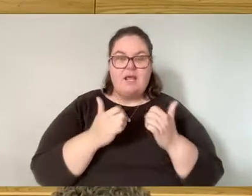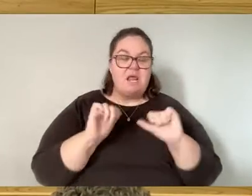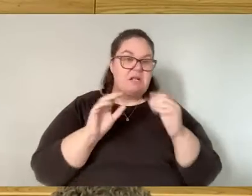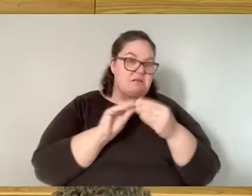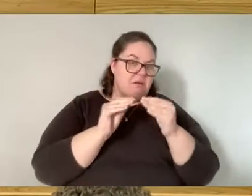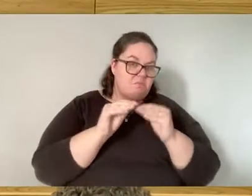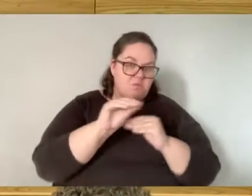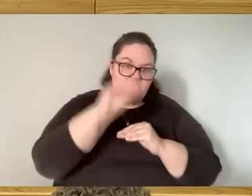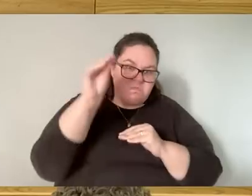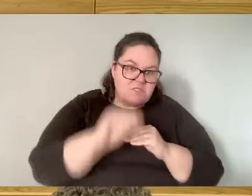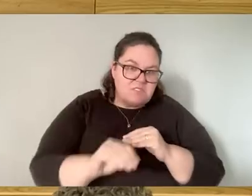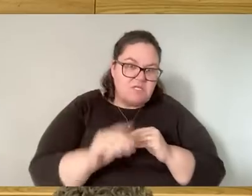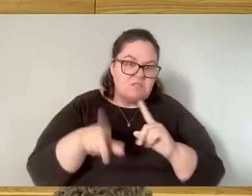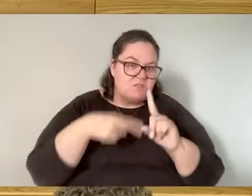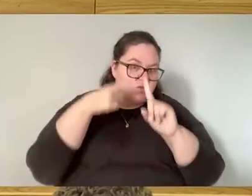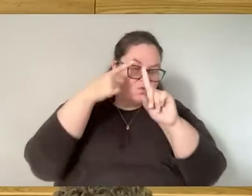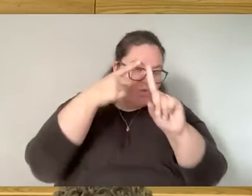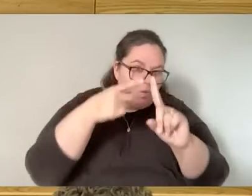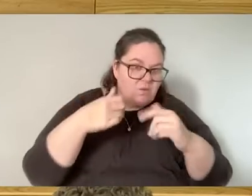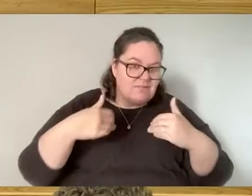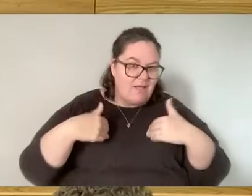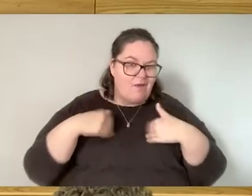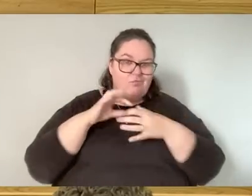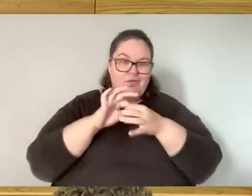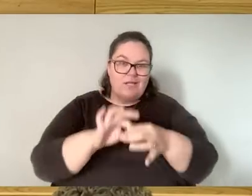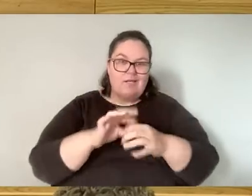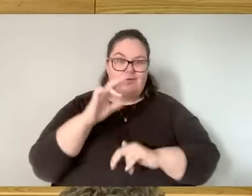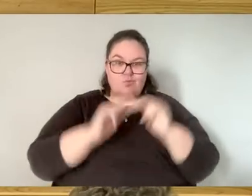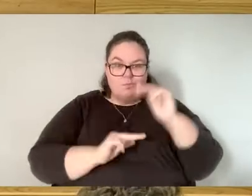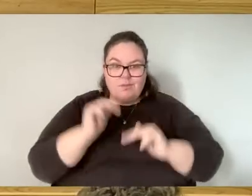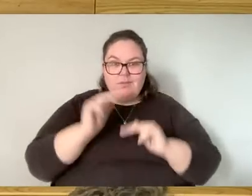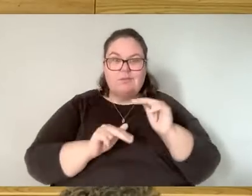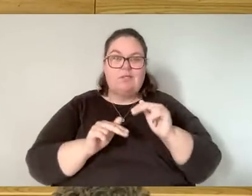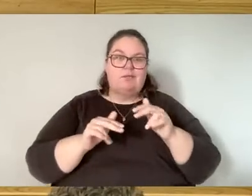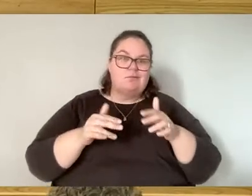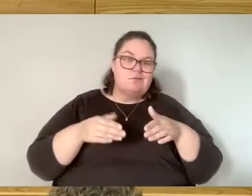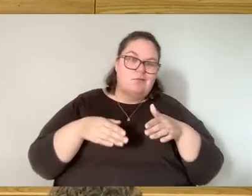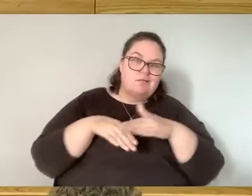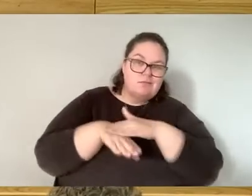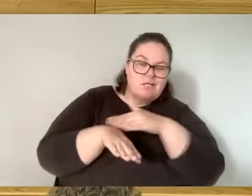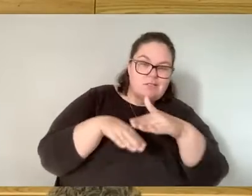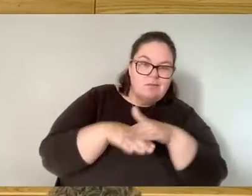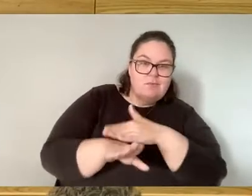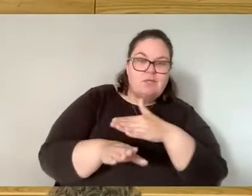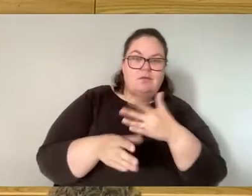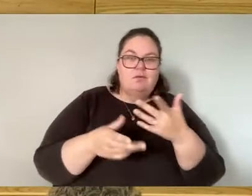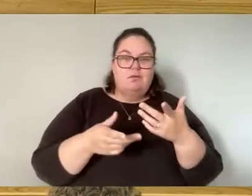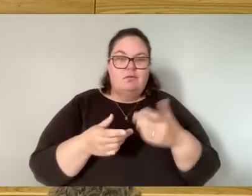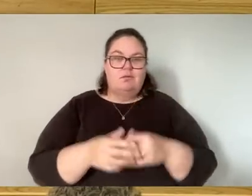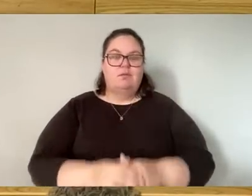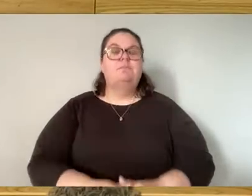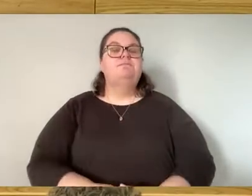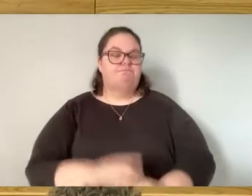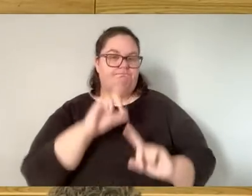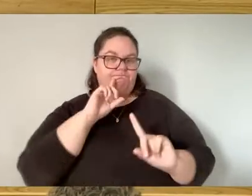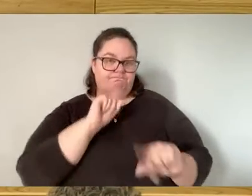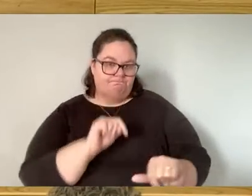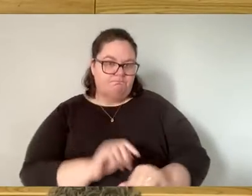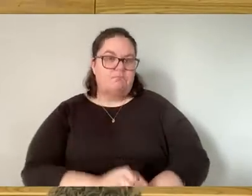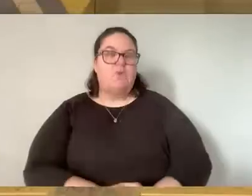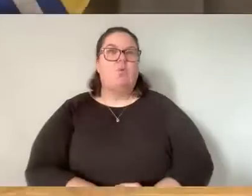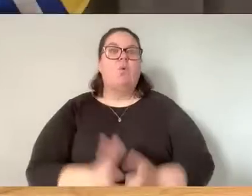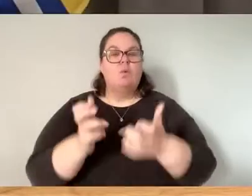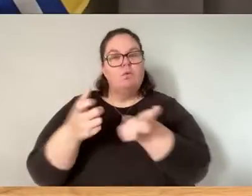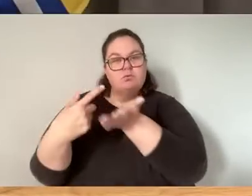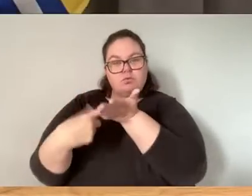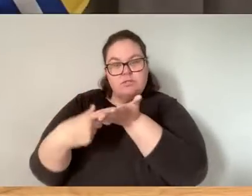Are there targets? The reality of what we'd like to attain, like I mentioned, is to discuss with the stakeholders